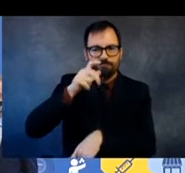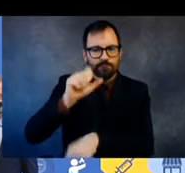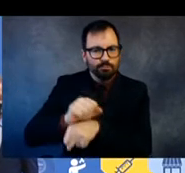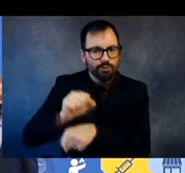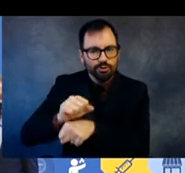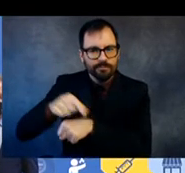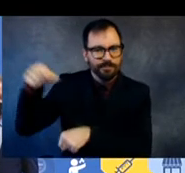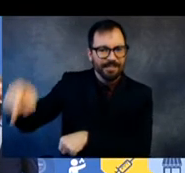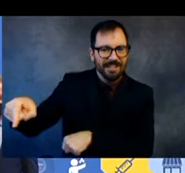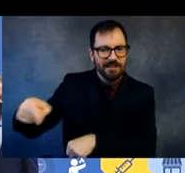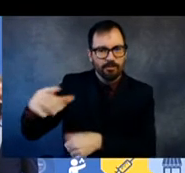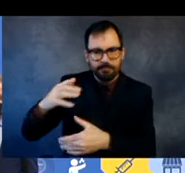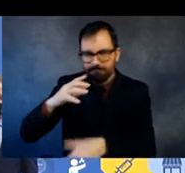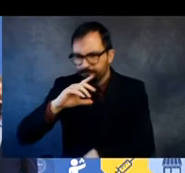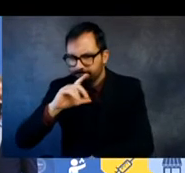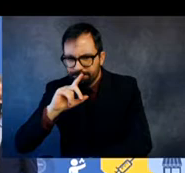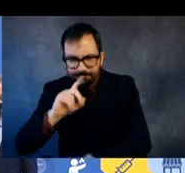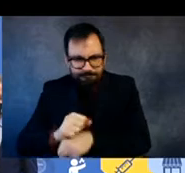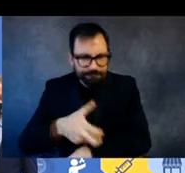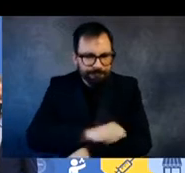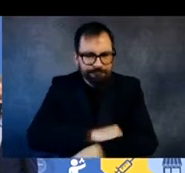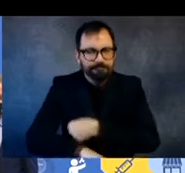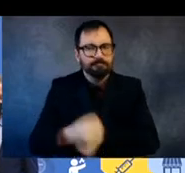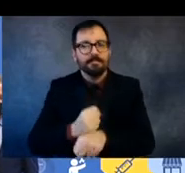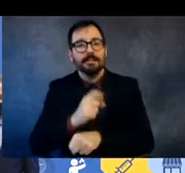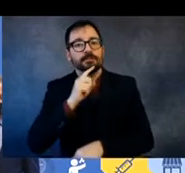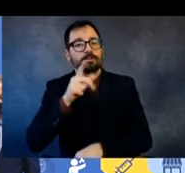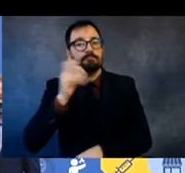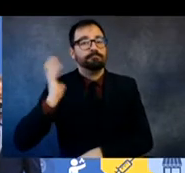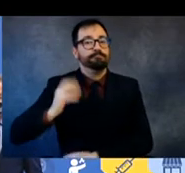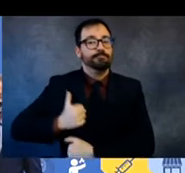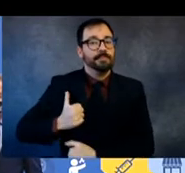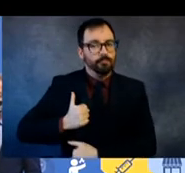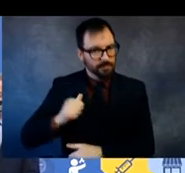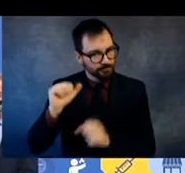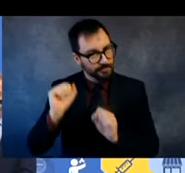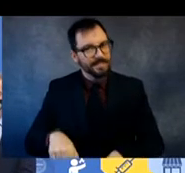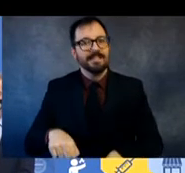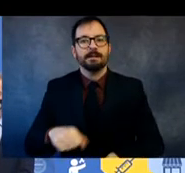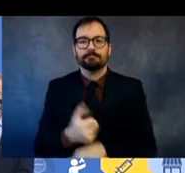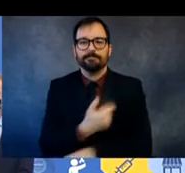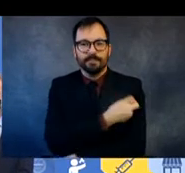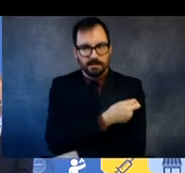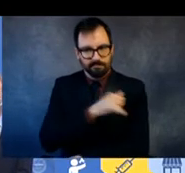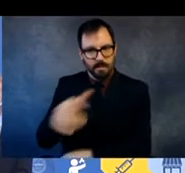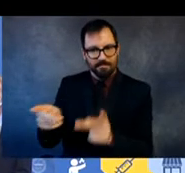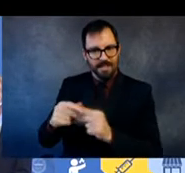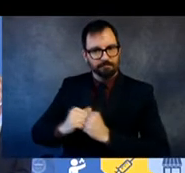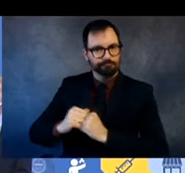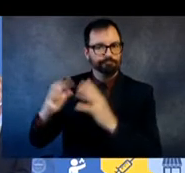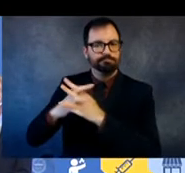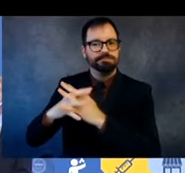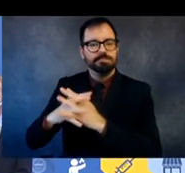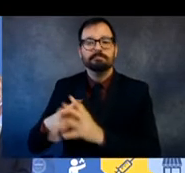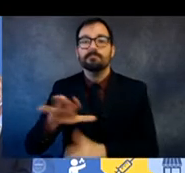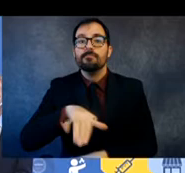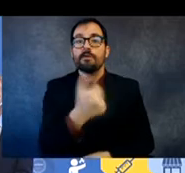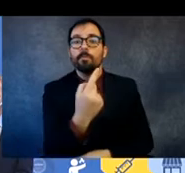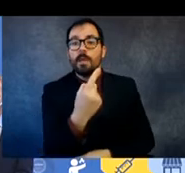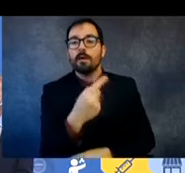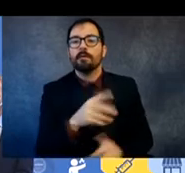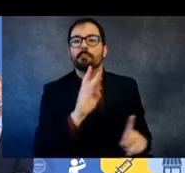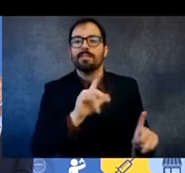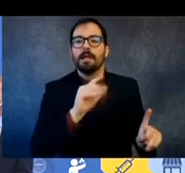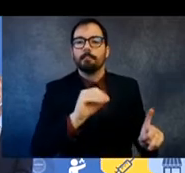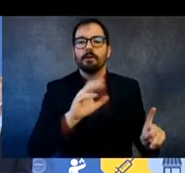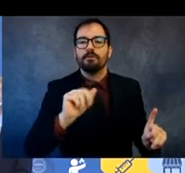getting that clinic up and running. We'll have another one this Wednesday, March 17th, at the William E. Carter American Legion Post in Mattapan from